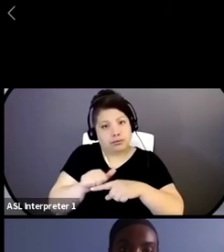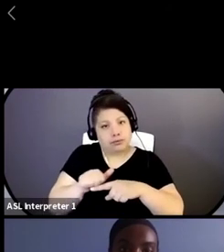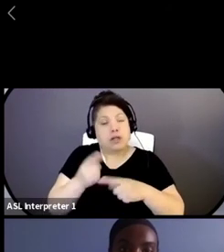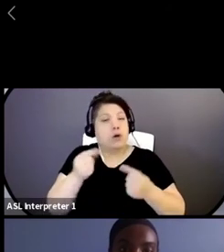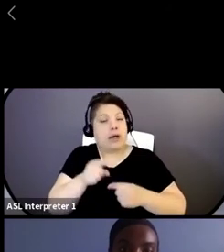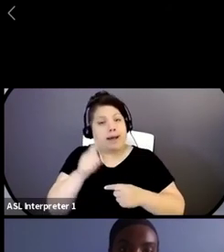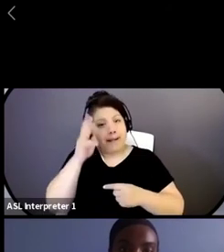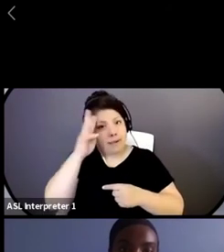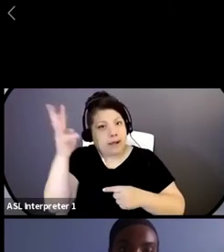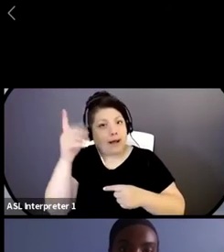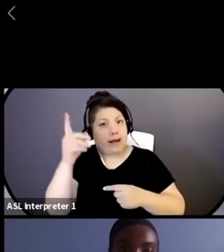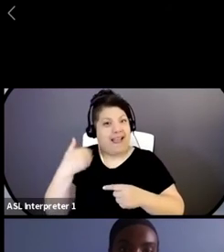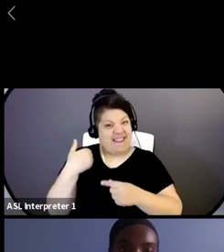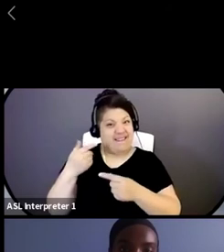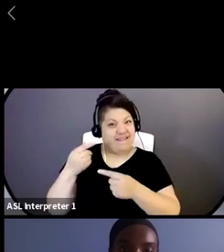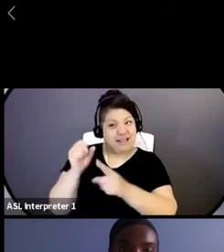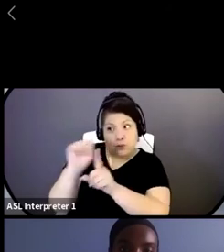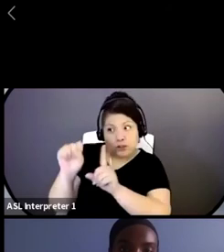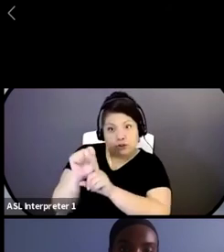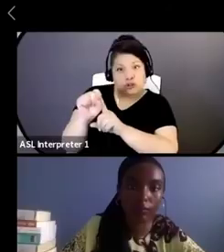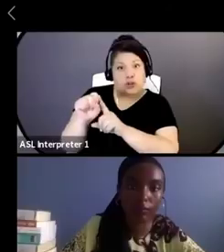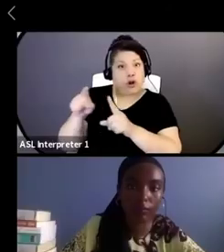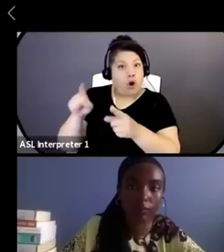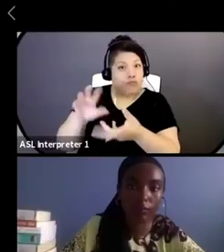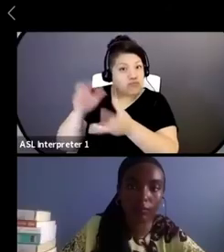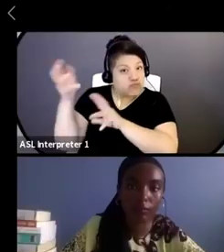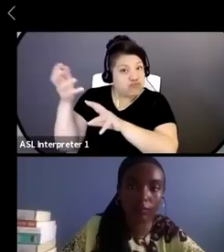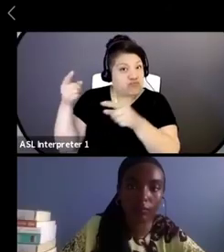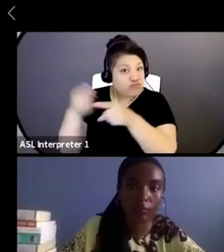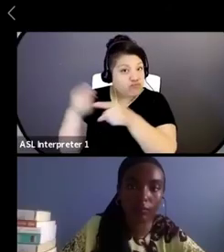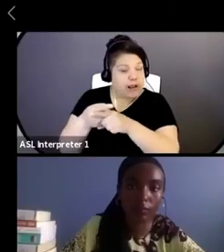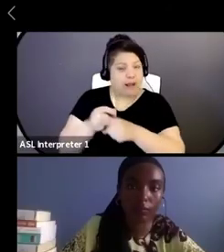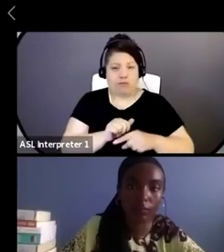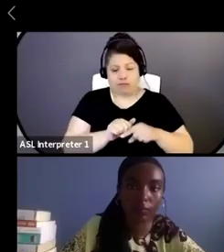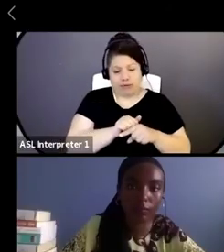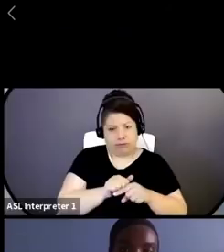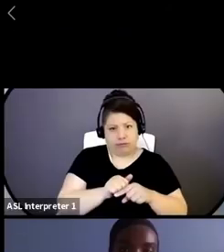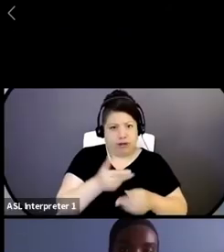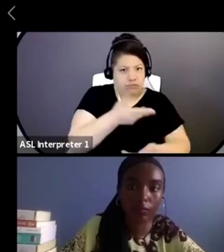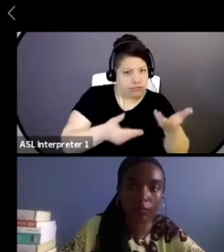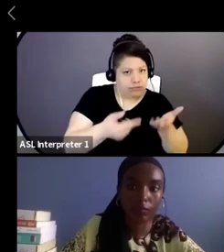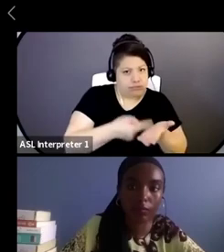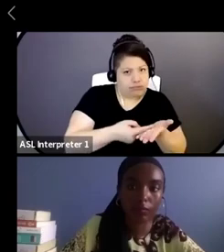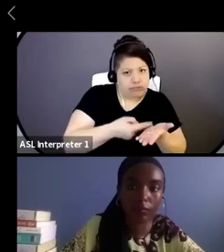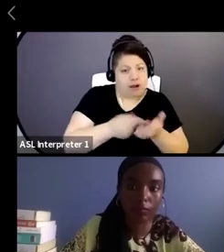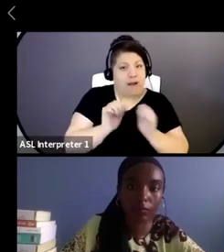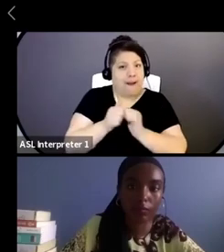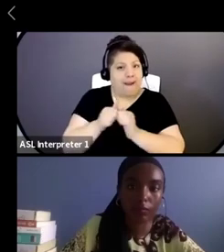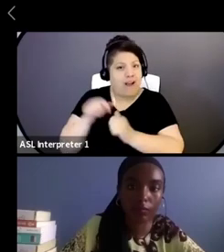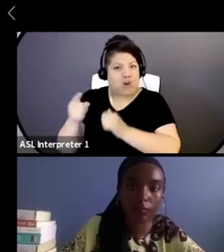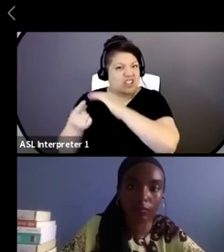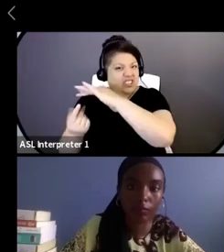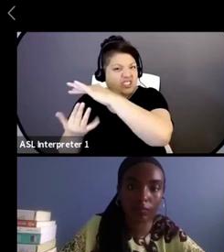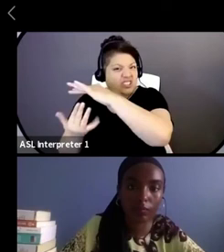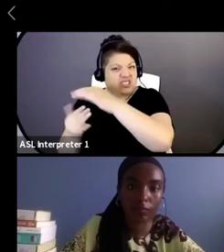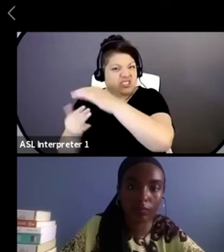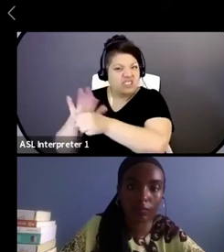scenarios around conflict, and they all get together and they practice together about how to mediate that conflict.